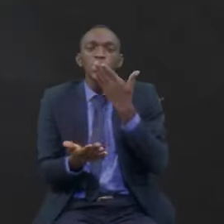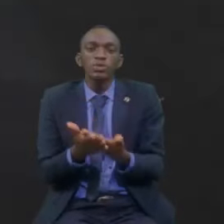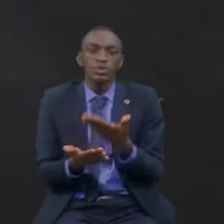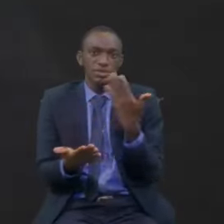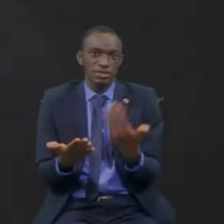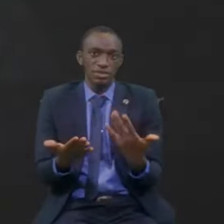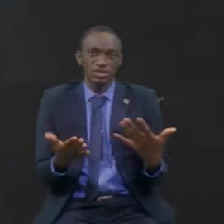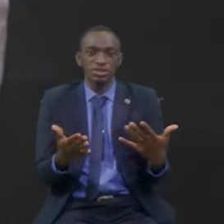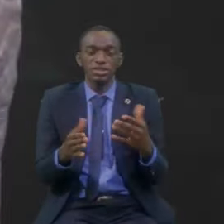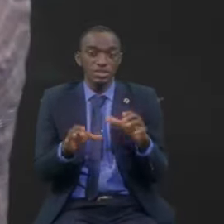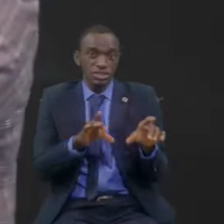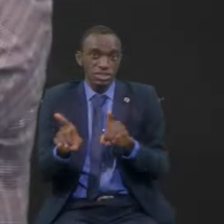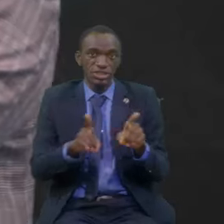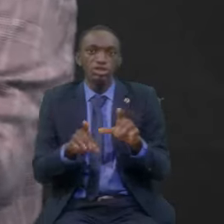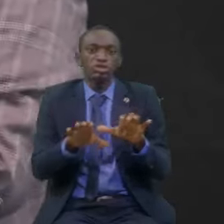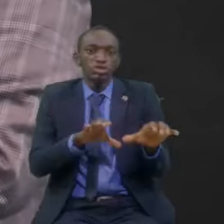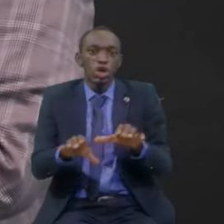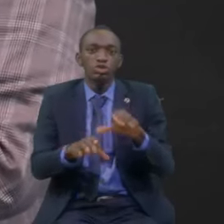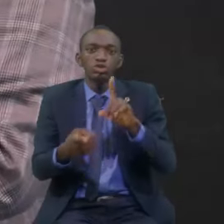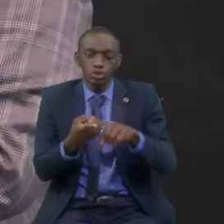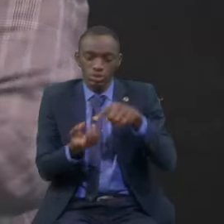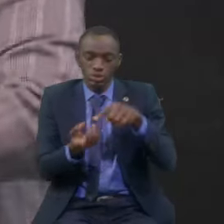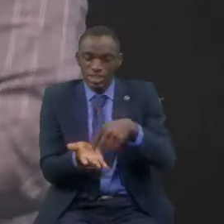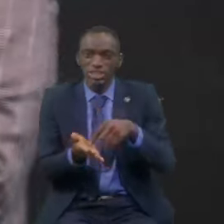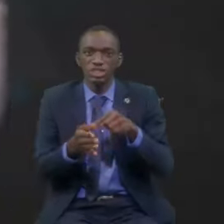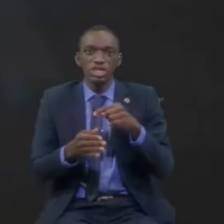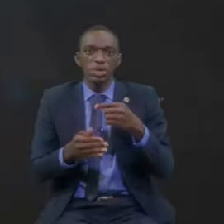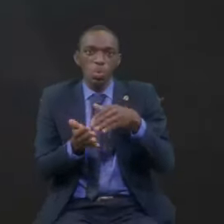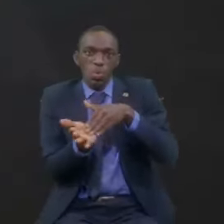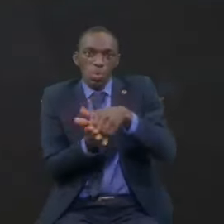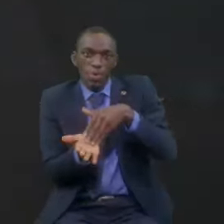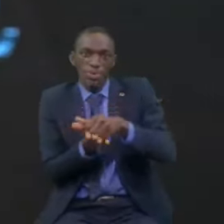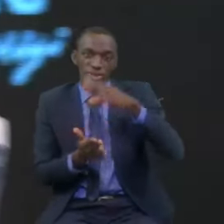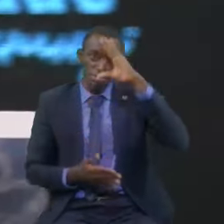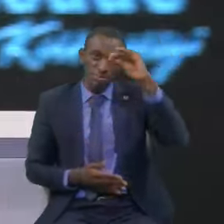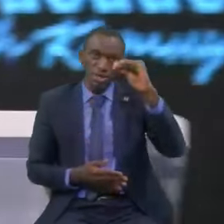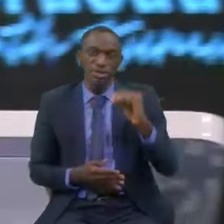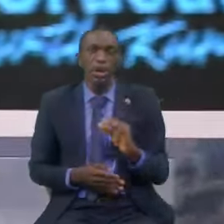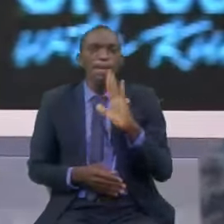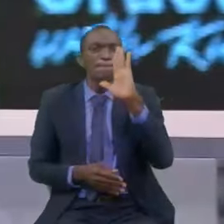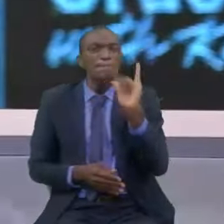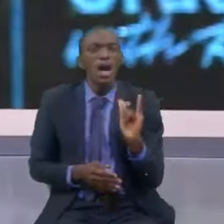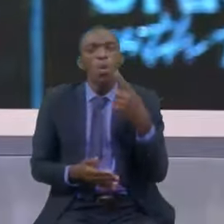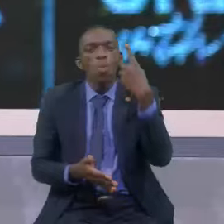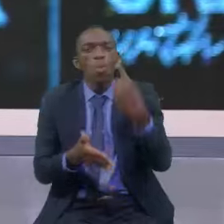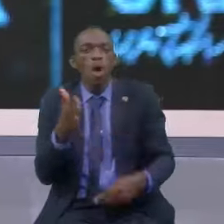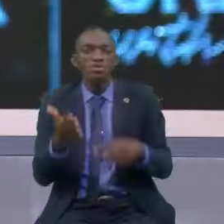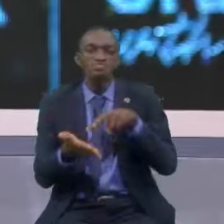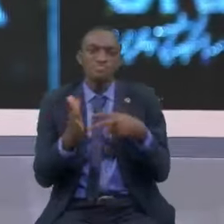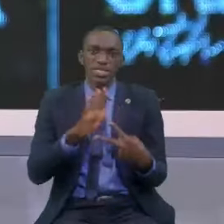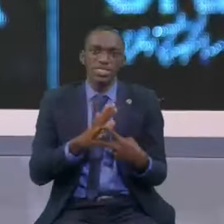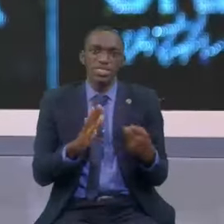to this impotent man, by what means he is